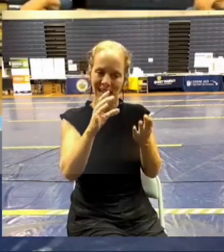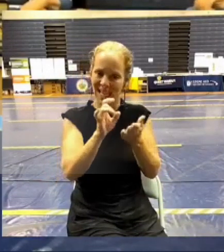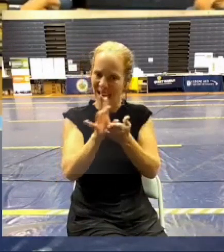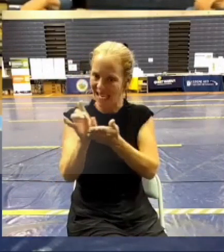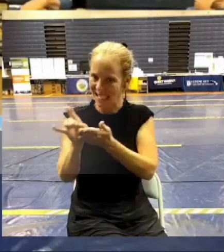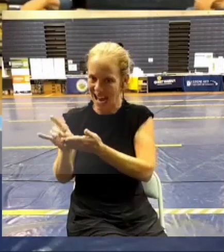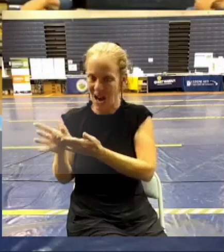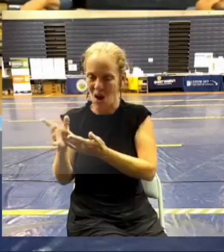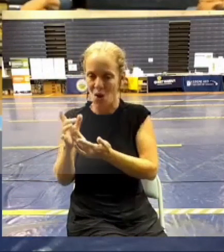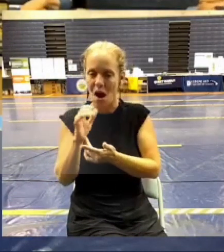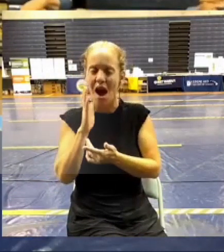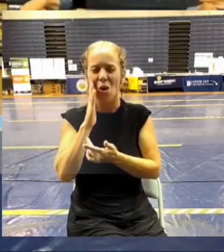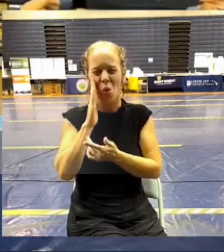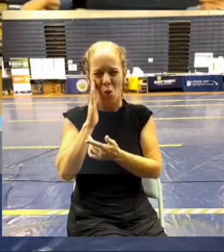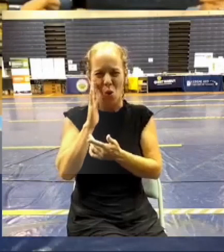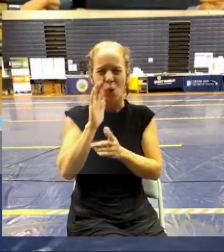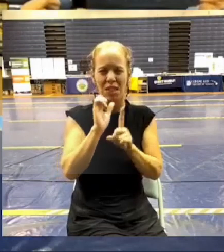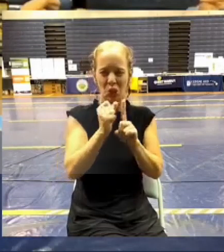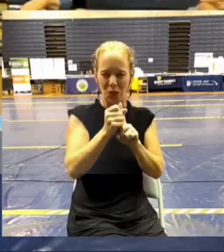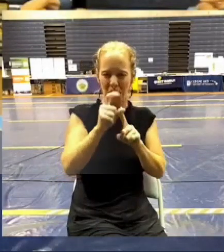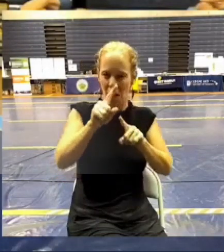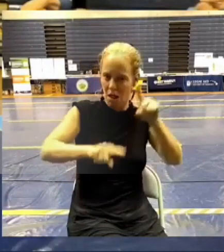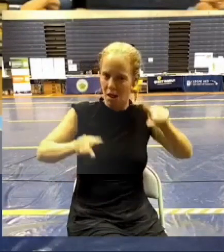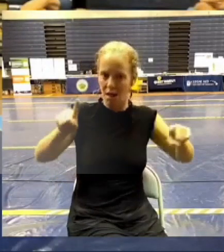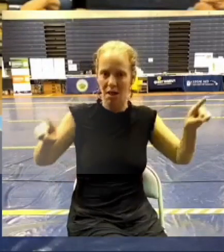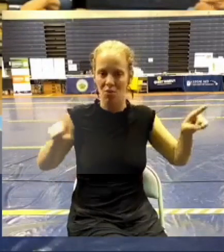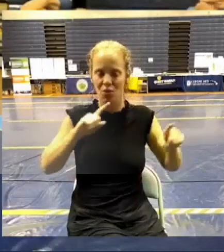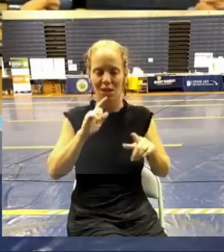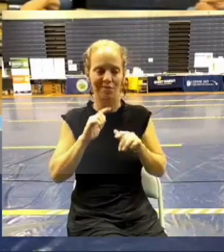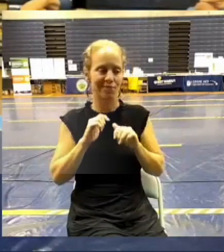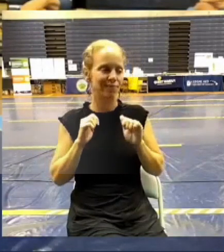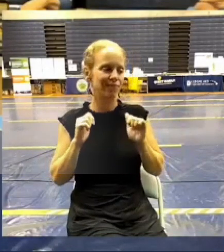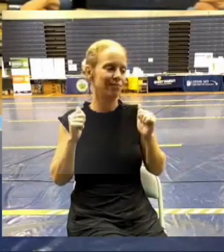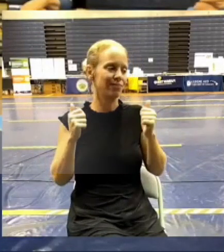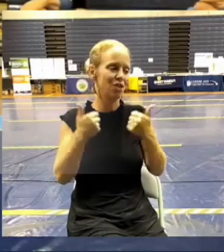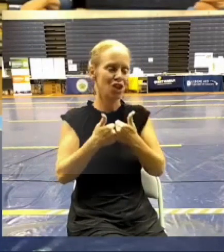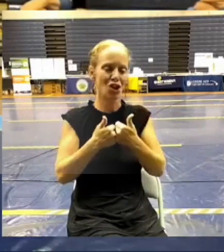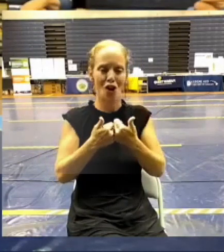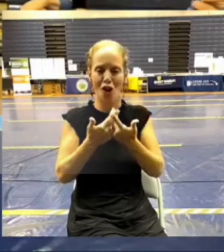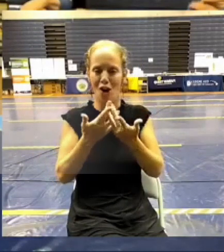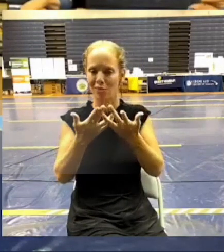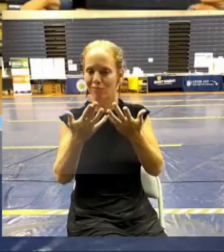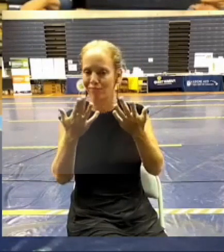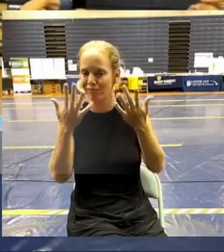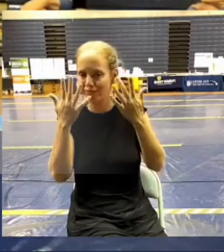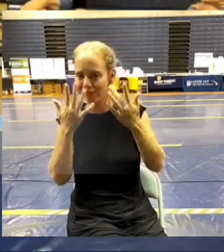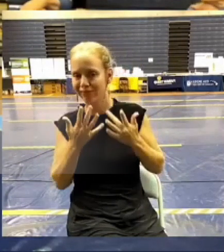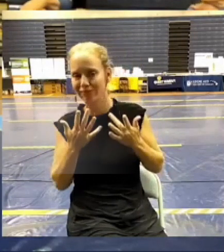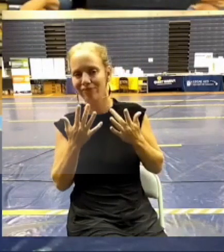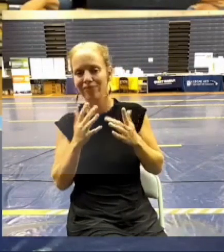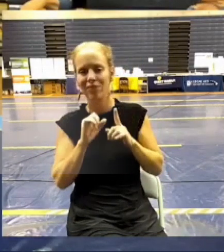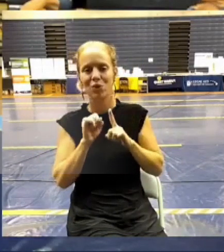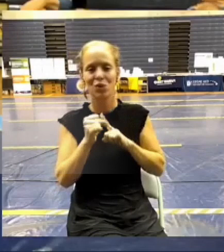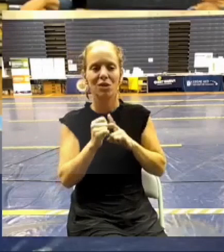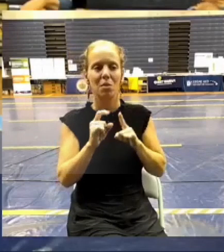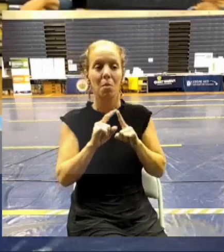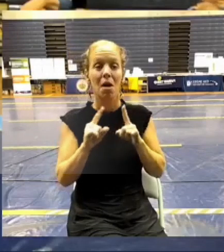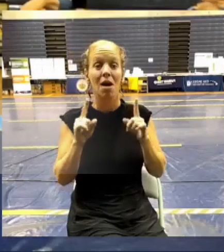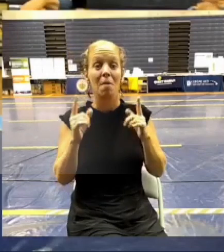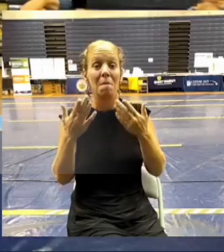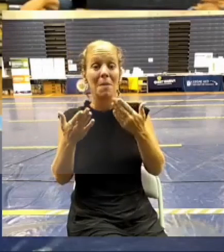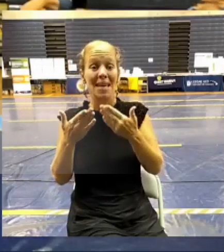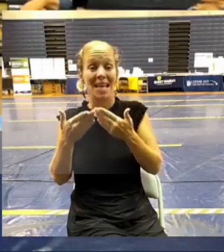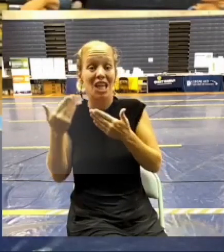are situations, everybody is not the same. This is such a hard thing to deal with. But I think what would